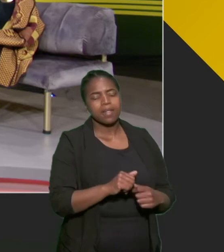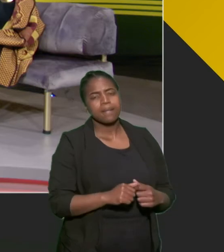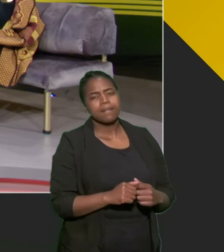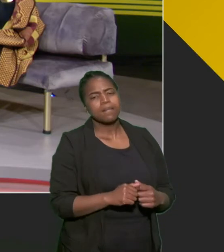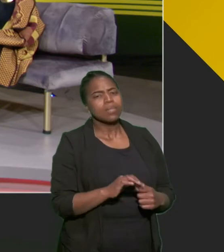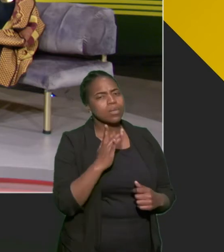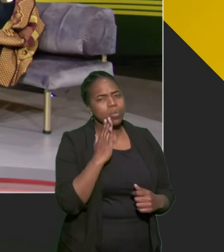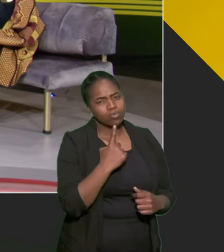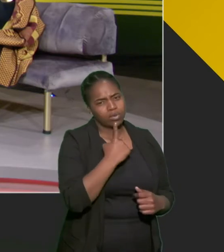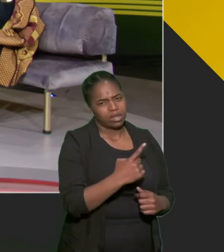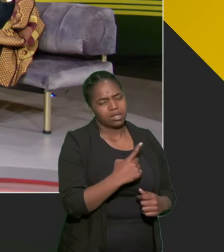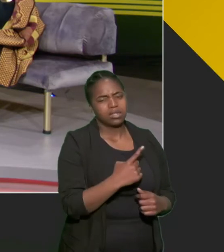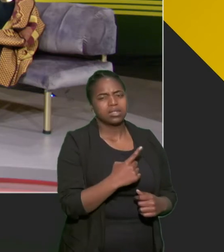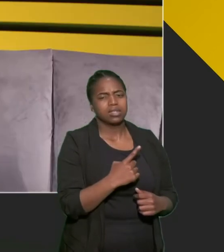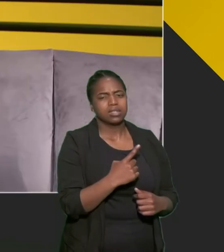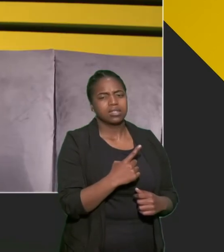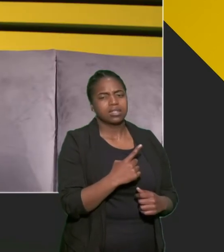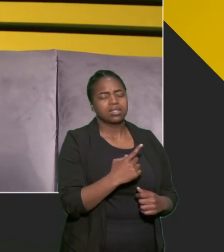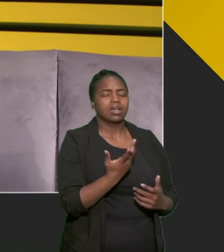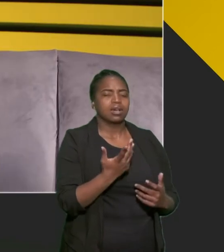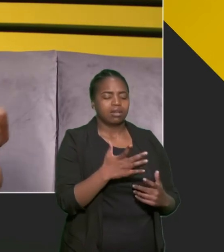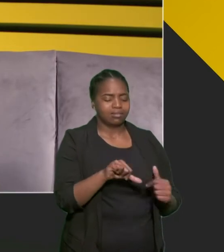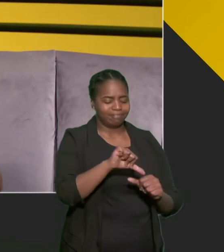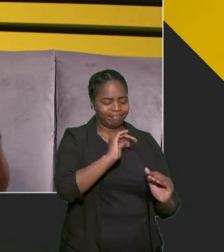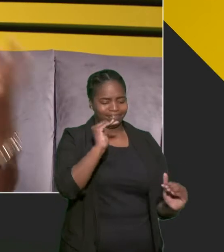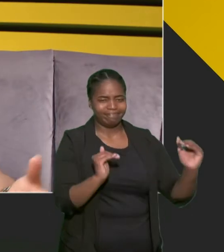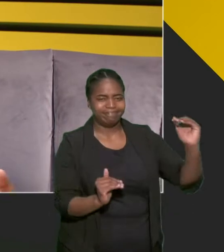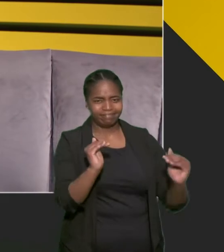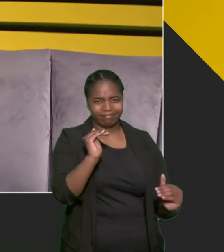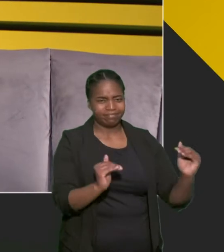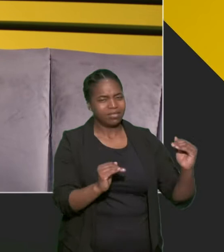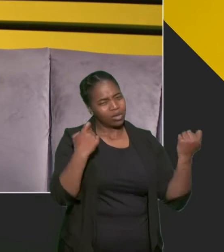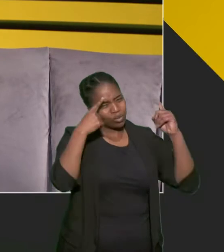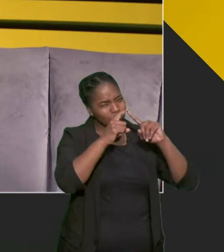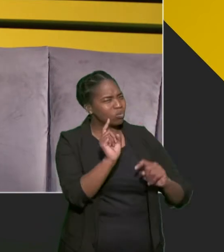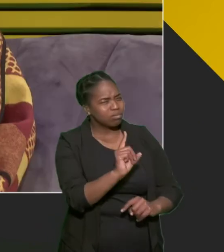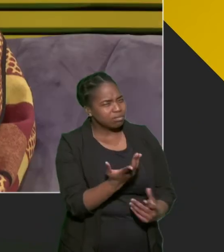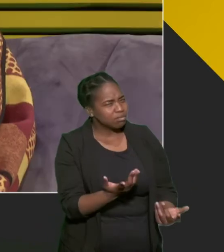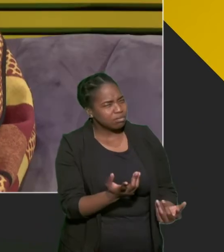When you talk about our social ills in Lesotho, how do we curb them? What are they?